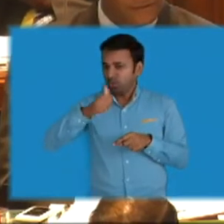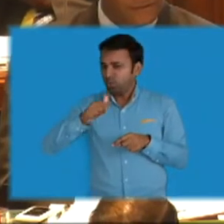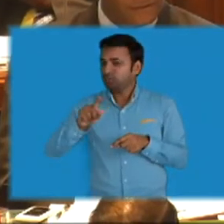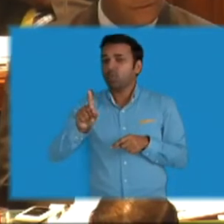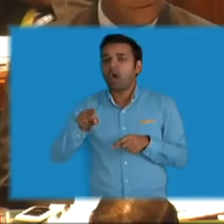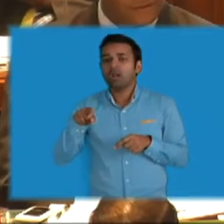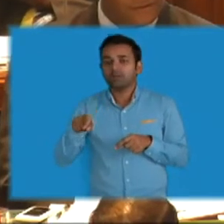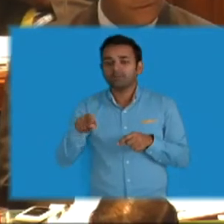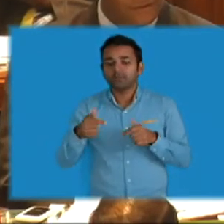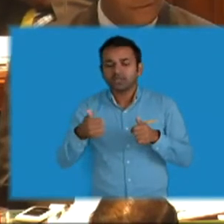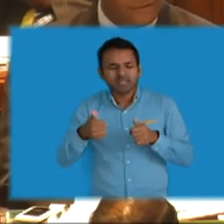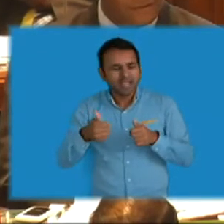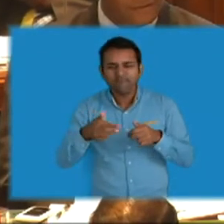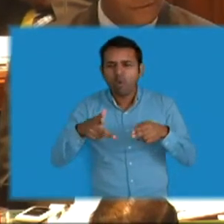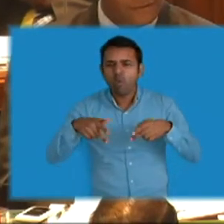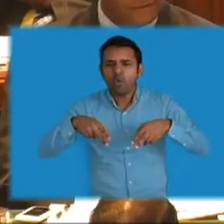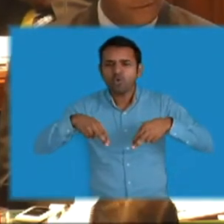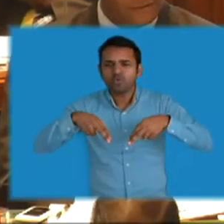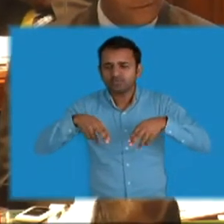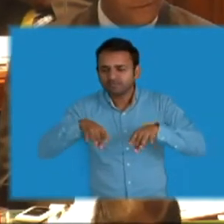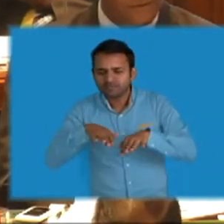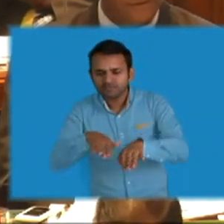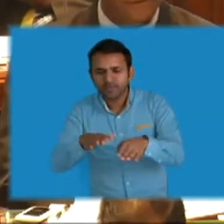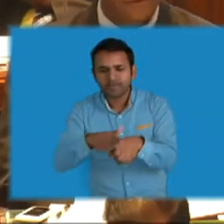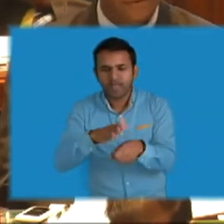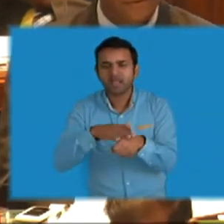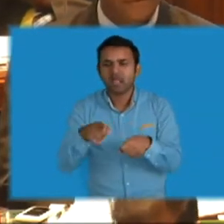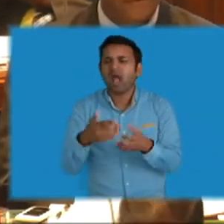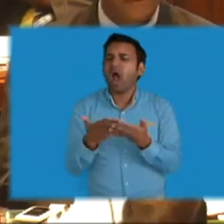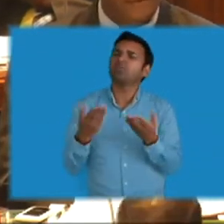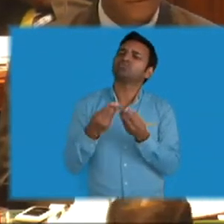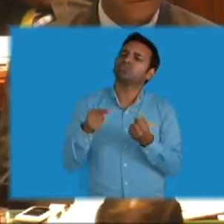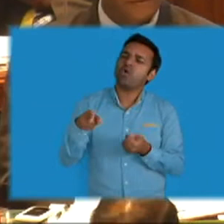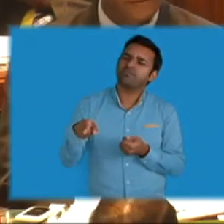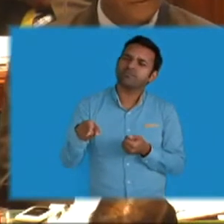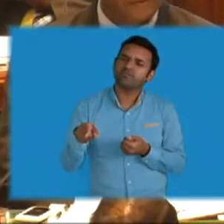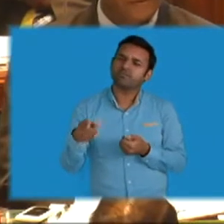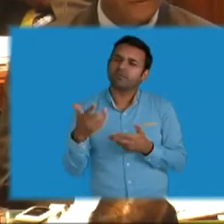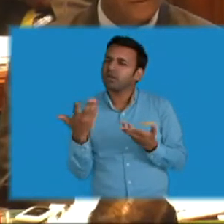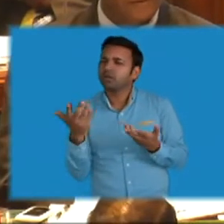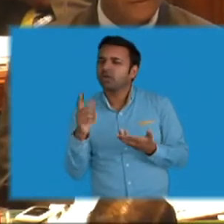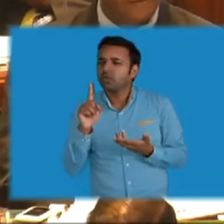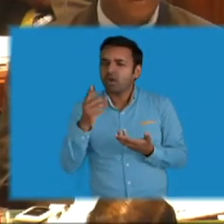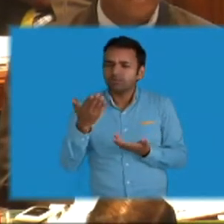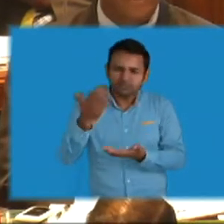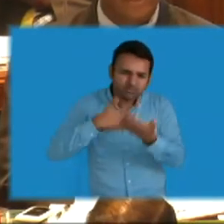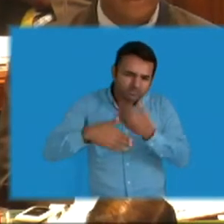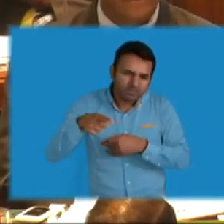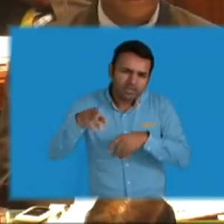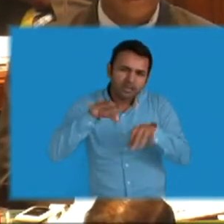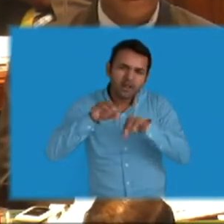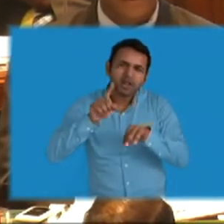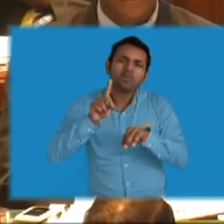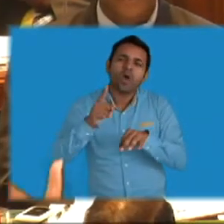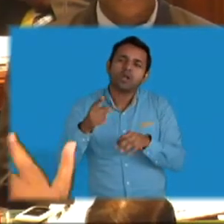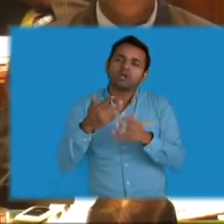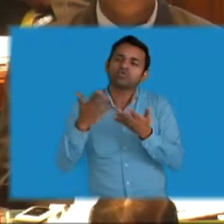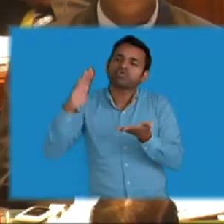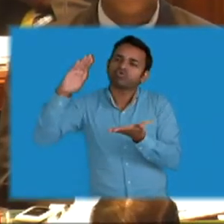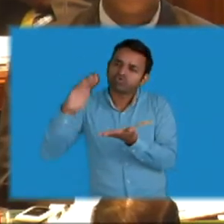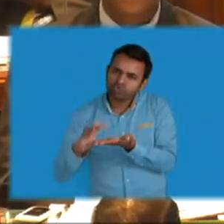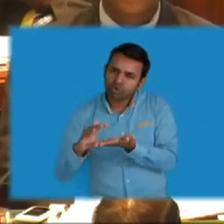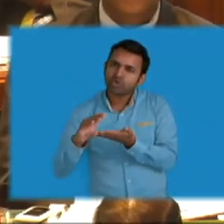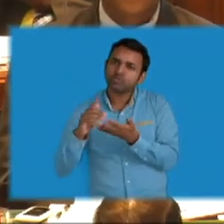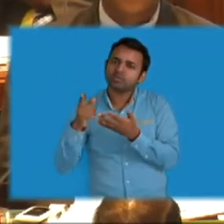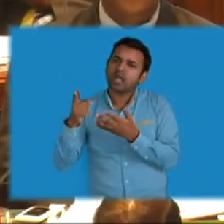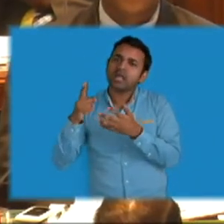the mitigation provision of the government to address these releases into? And I understand that the